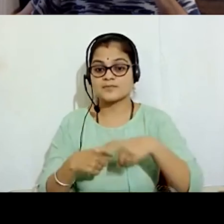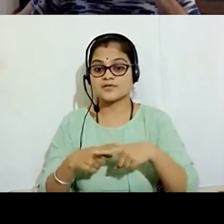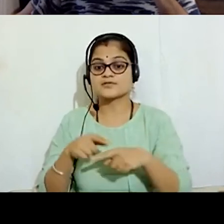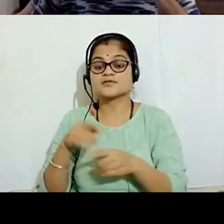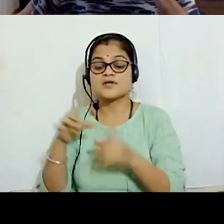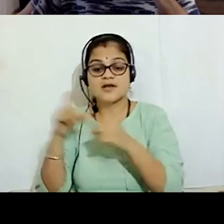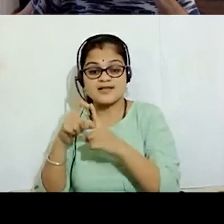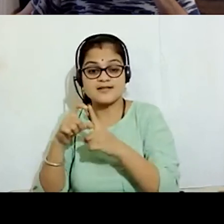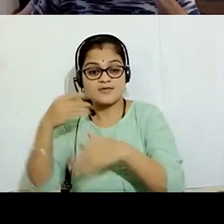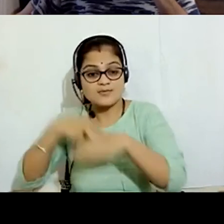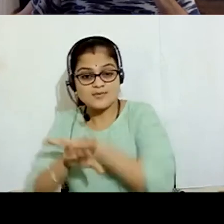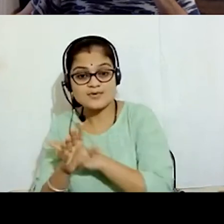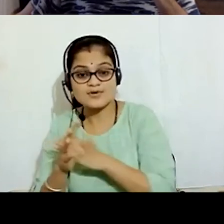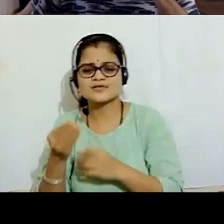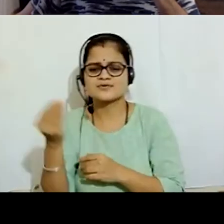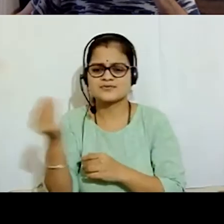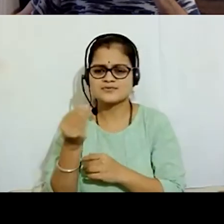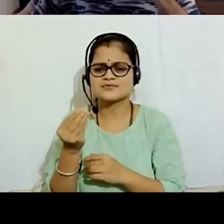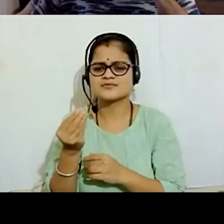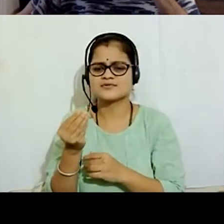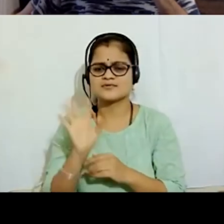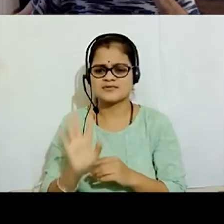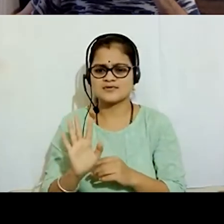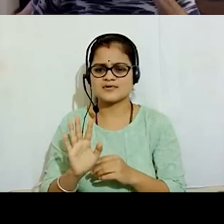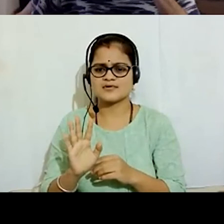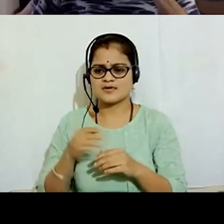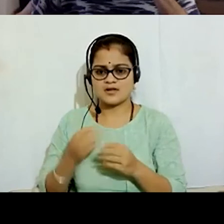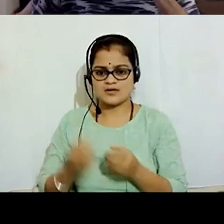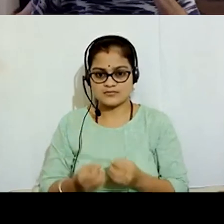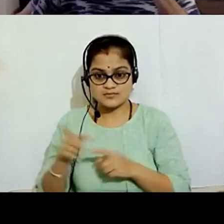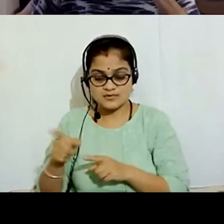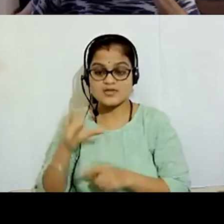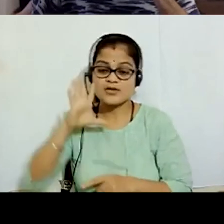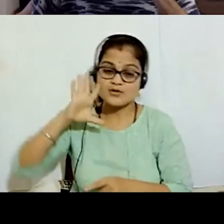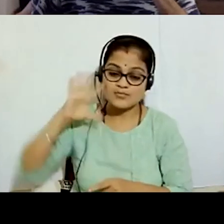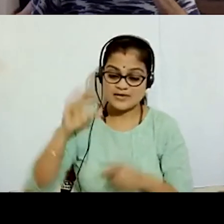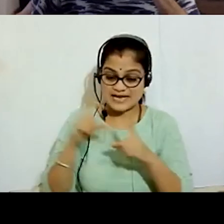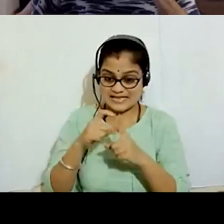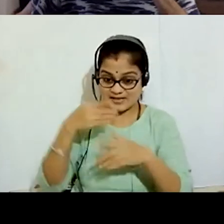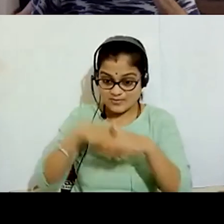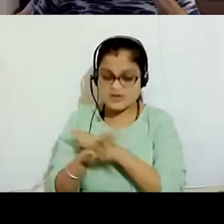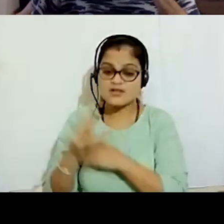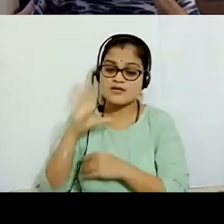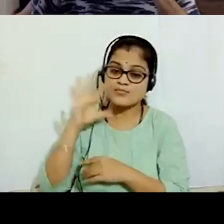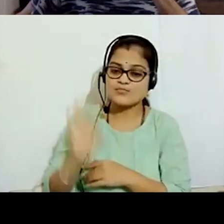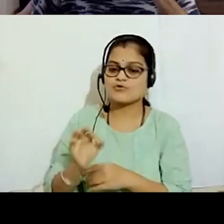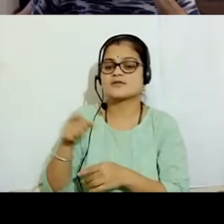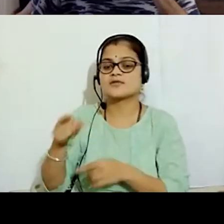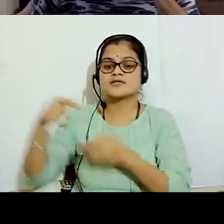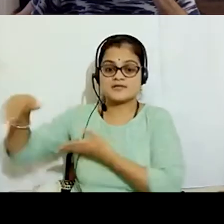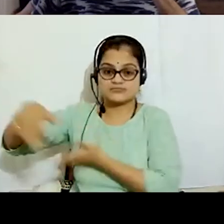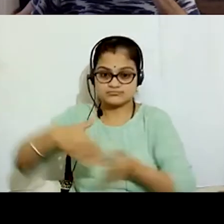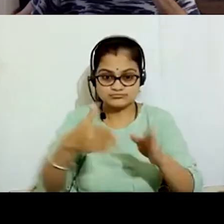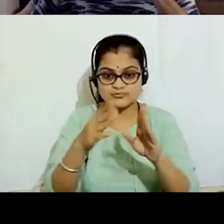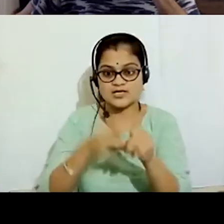of Delhi that are the least explored, but they still are really important to Delhi. Like there is a river that flows through Delhi,